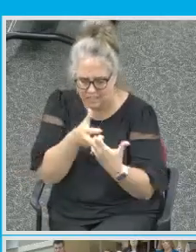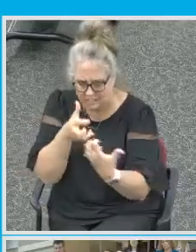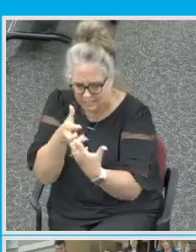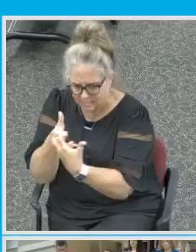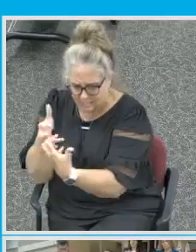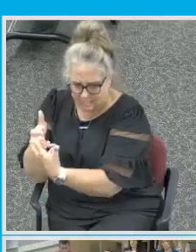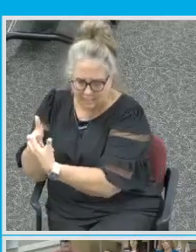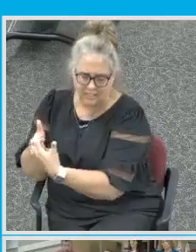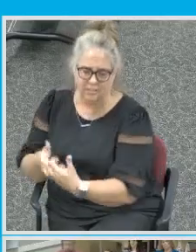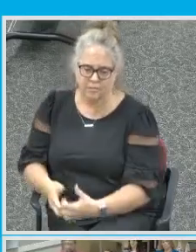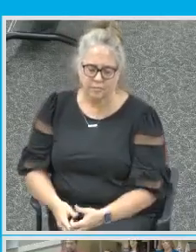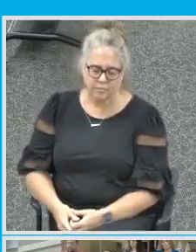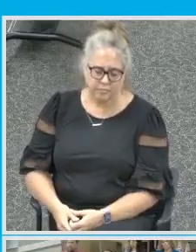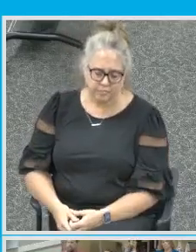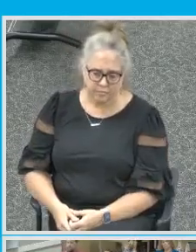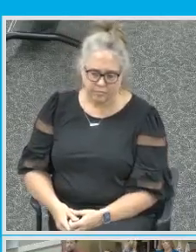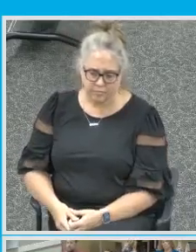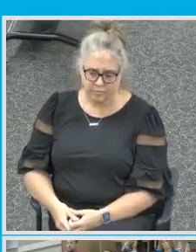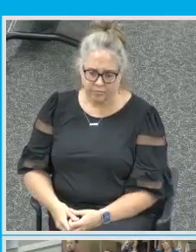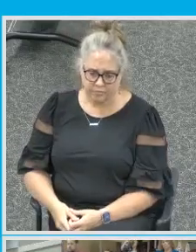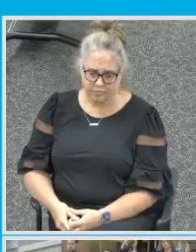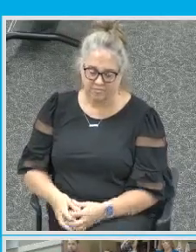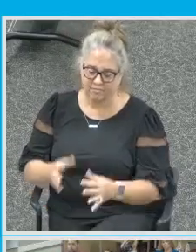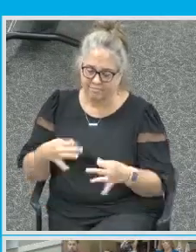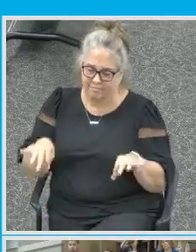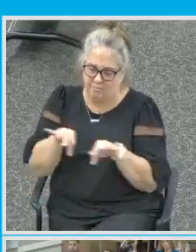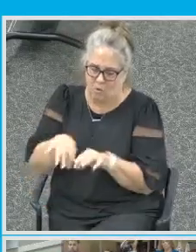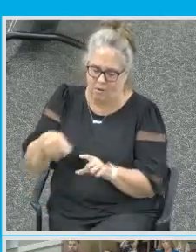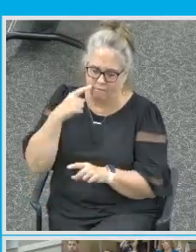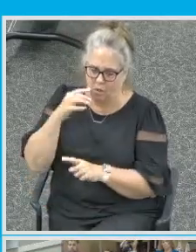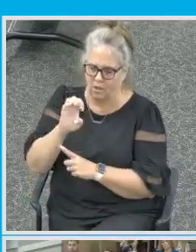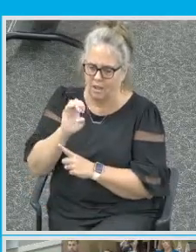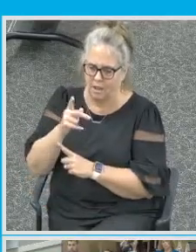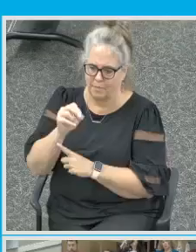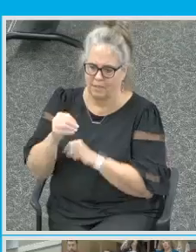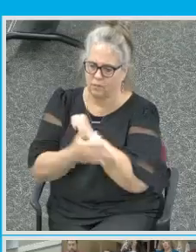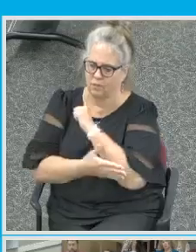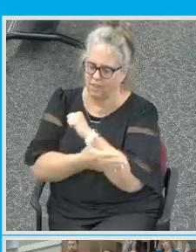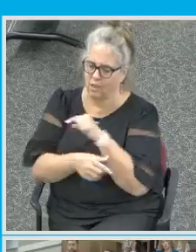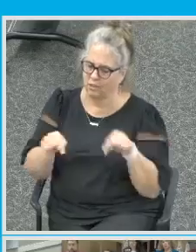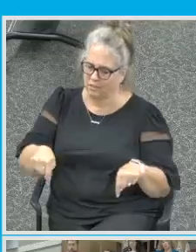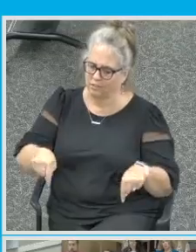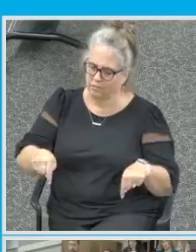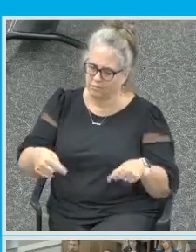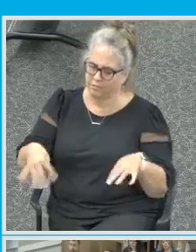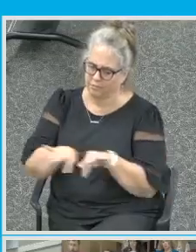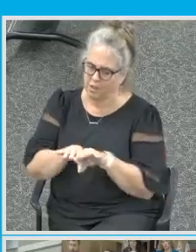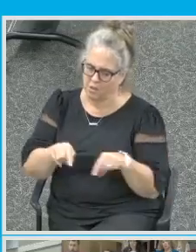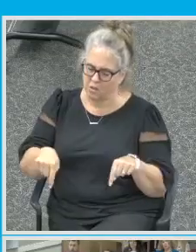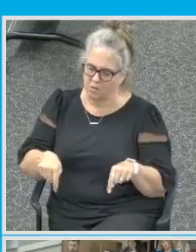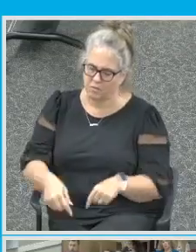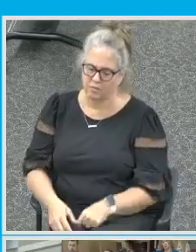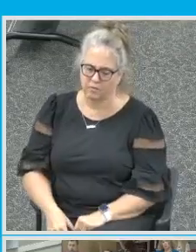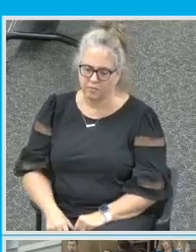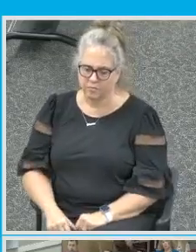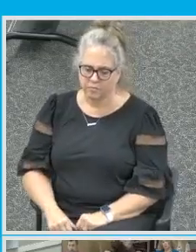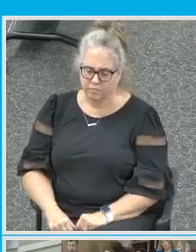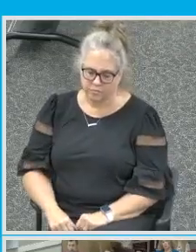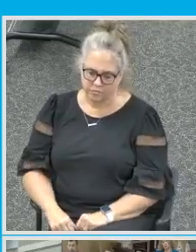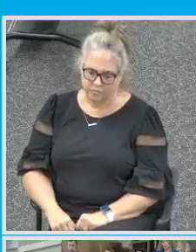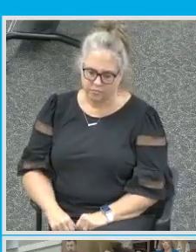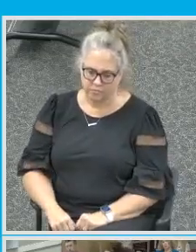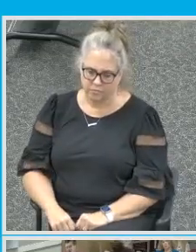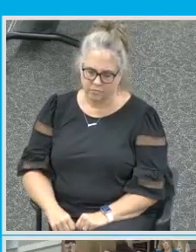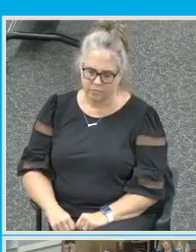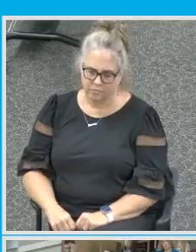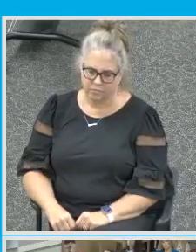of El Paso County. From my viewpoint as a behavioral health provider, I've personally seen the collective action of YSP contribute to increased access